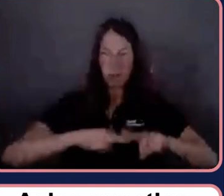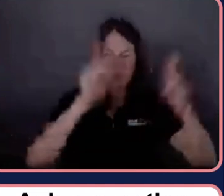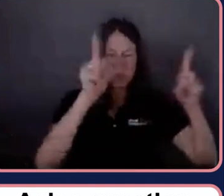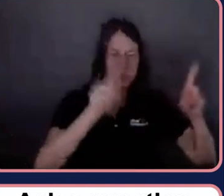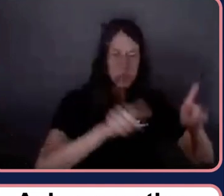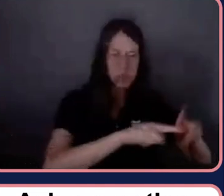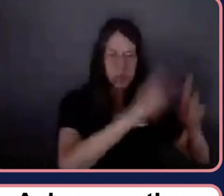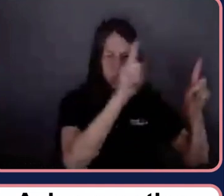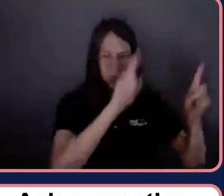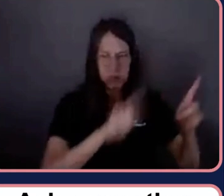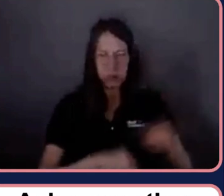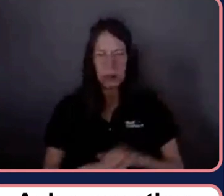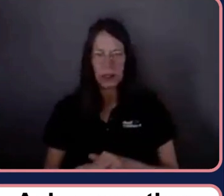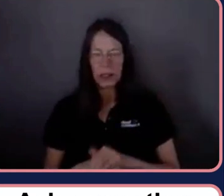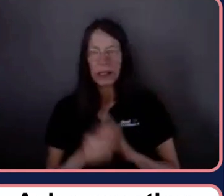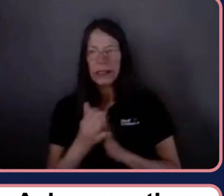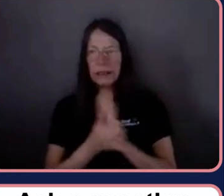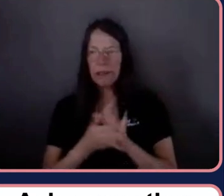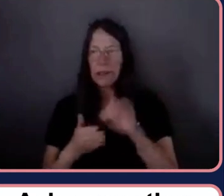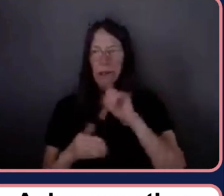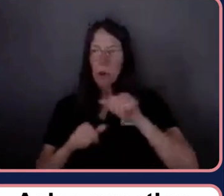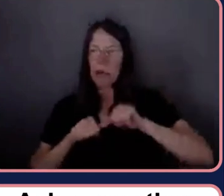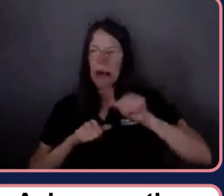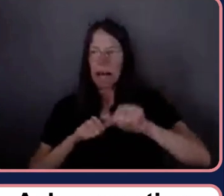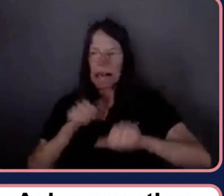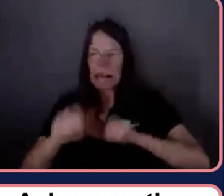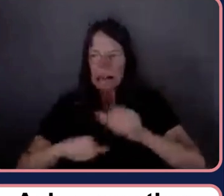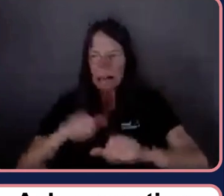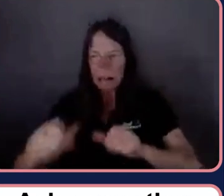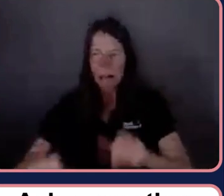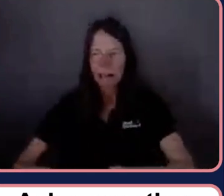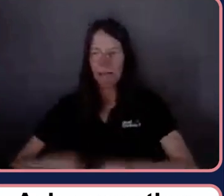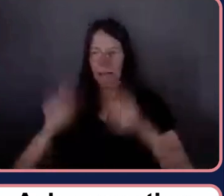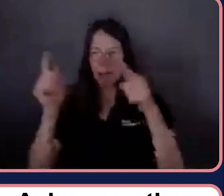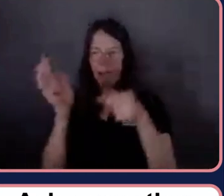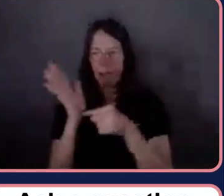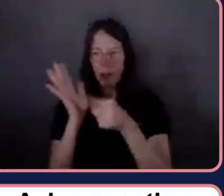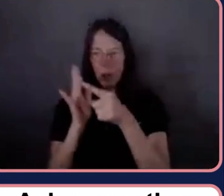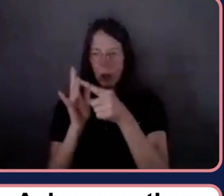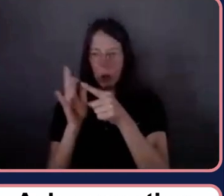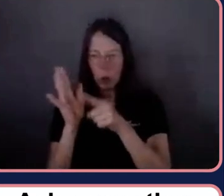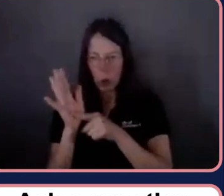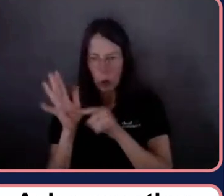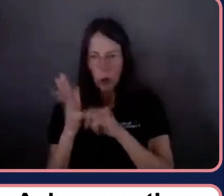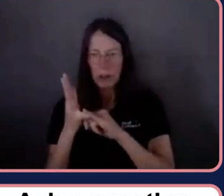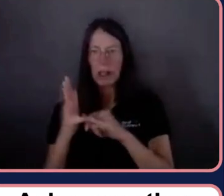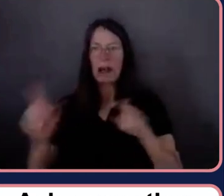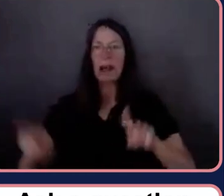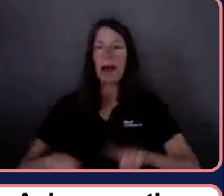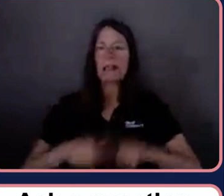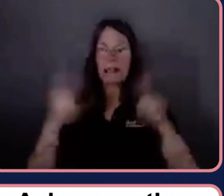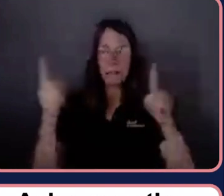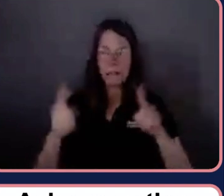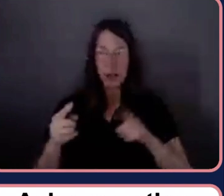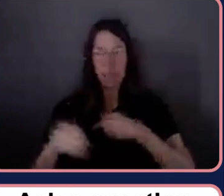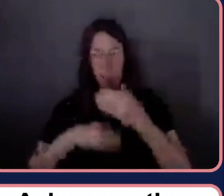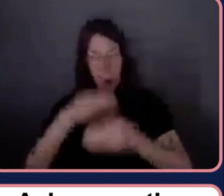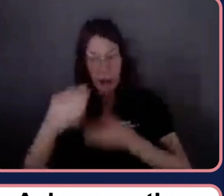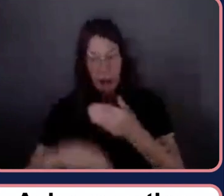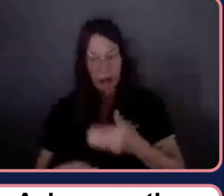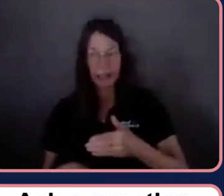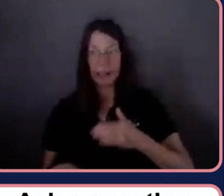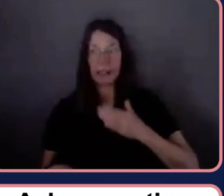of tools and processes. What's important is to make sure that those processes are comprehensive and are